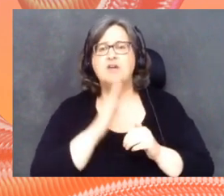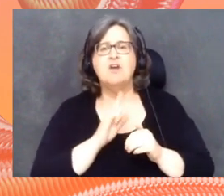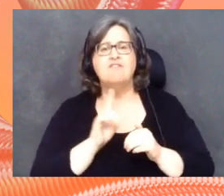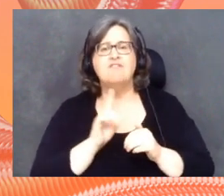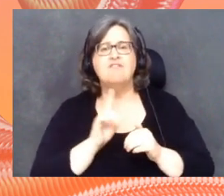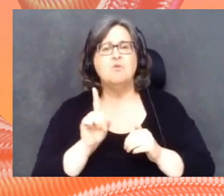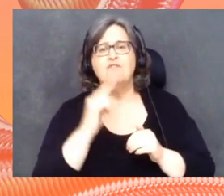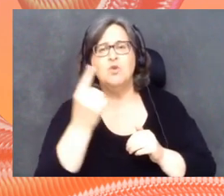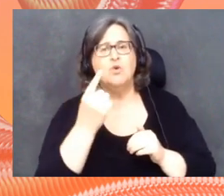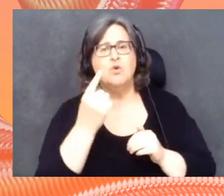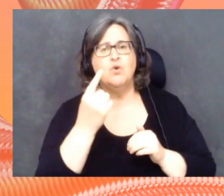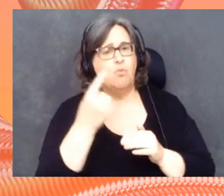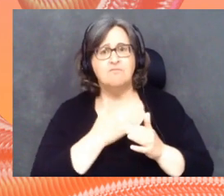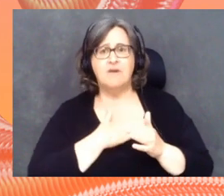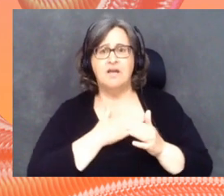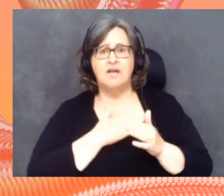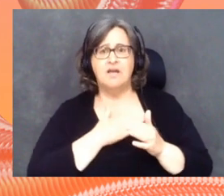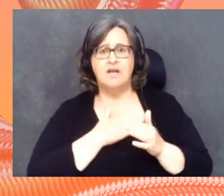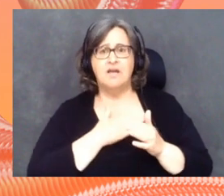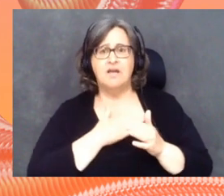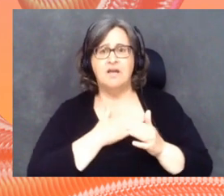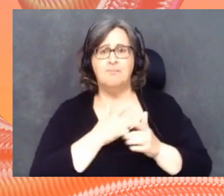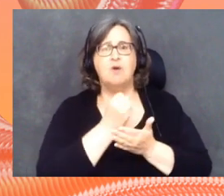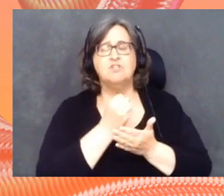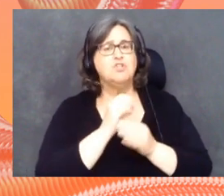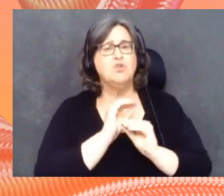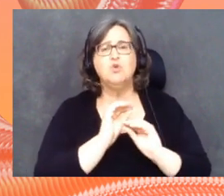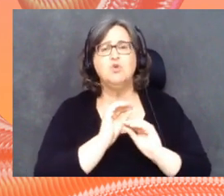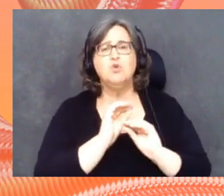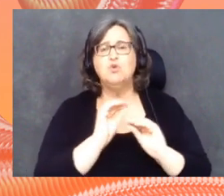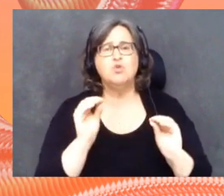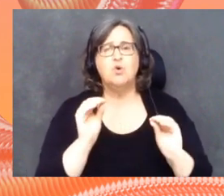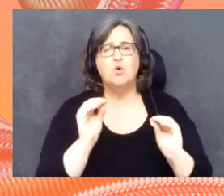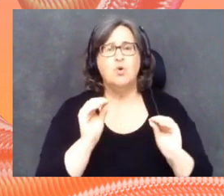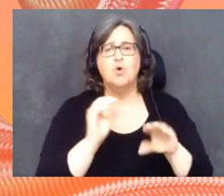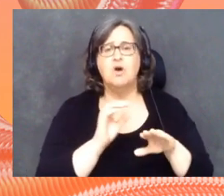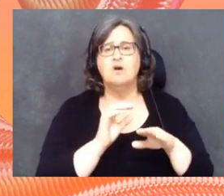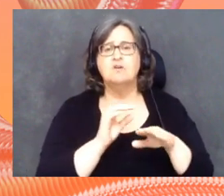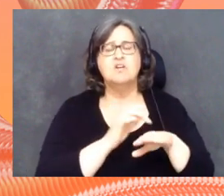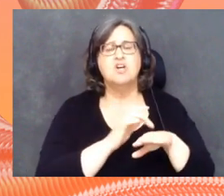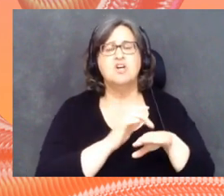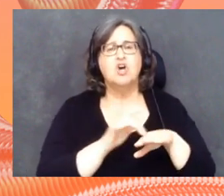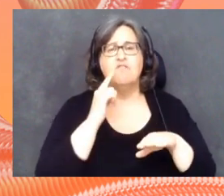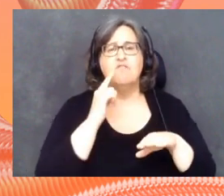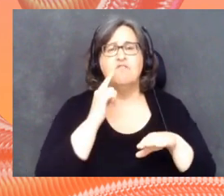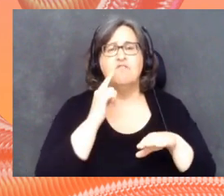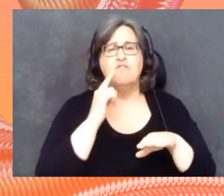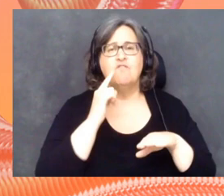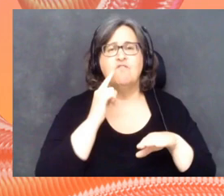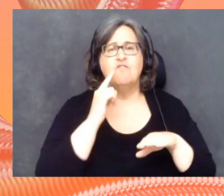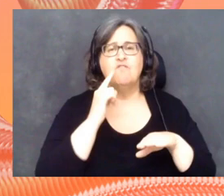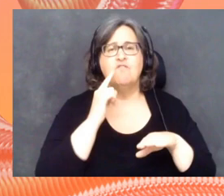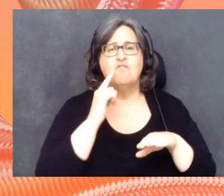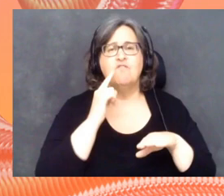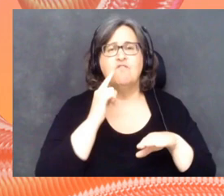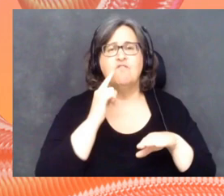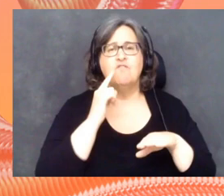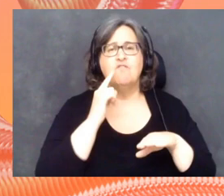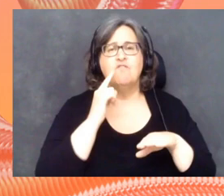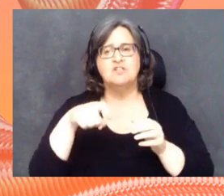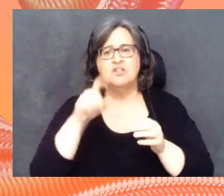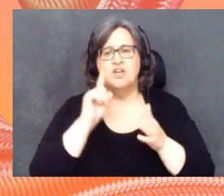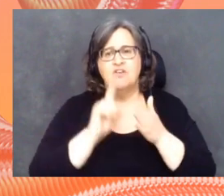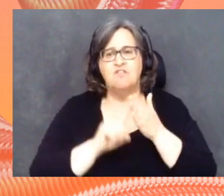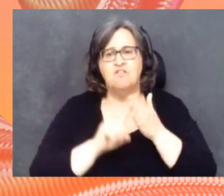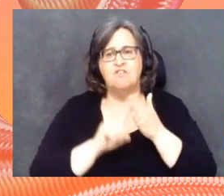biggest harvests is that there's no room for individual acts. Everything needs to be vetted and in community